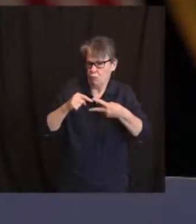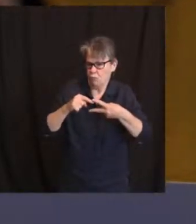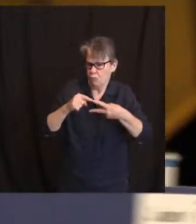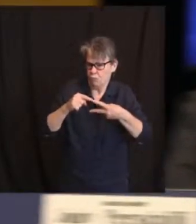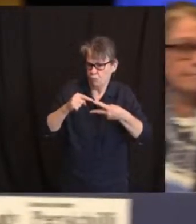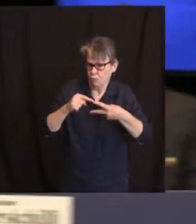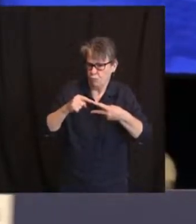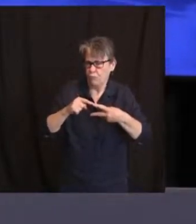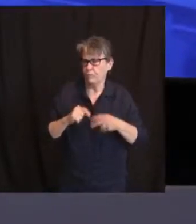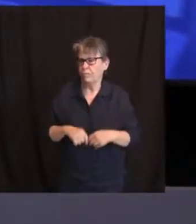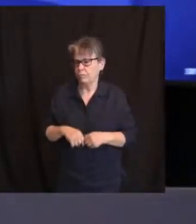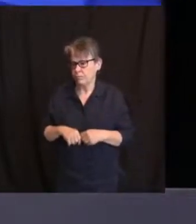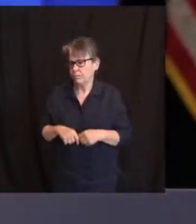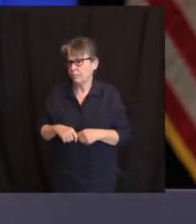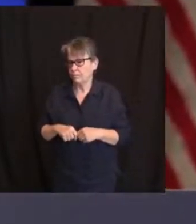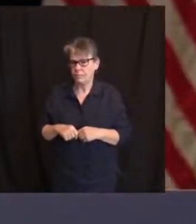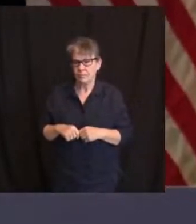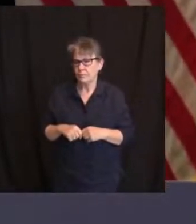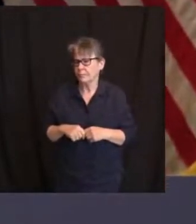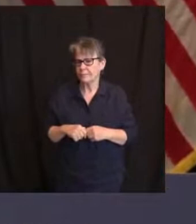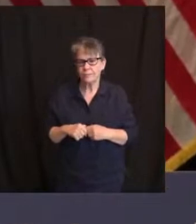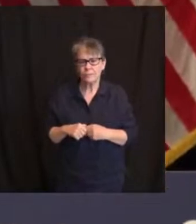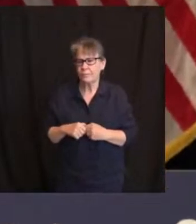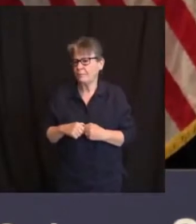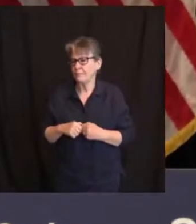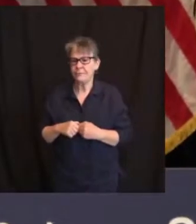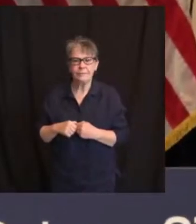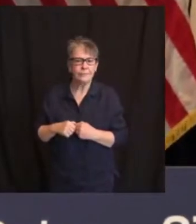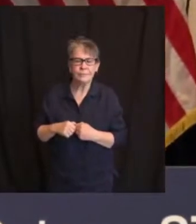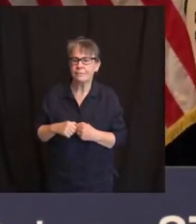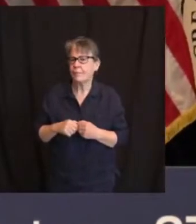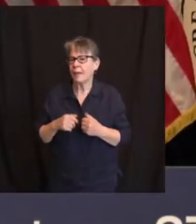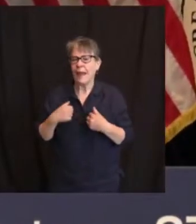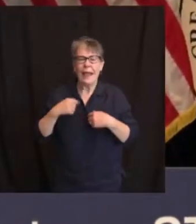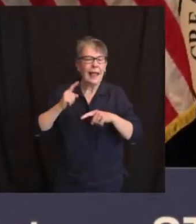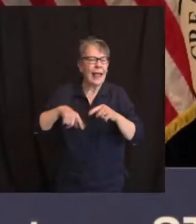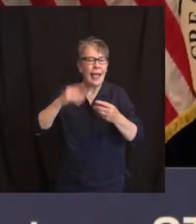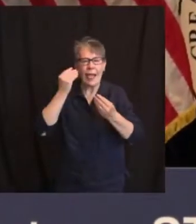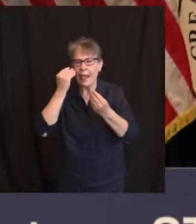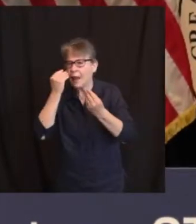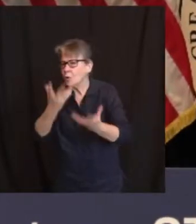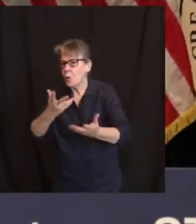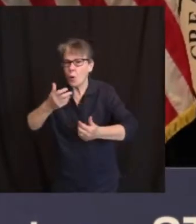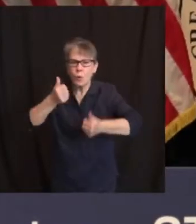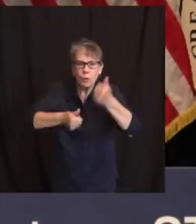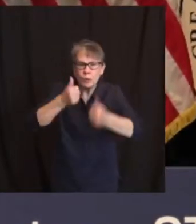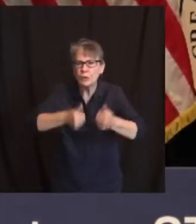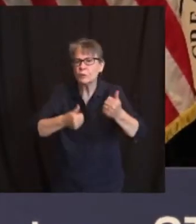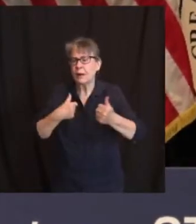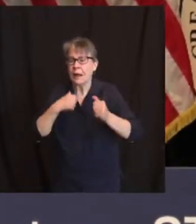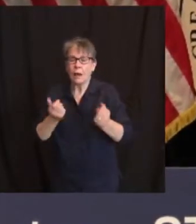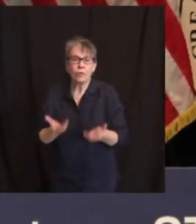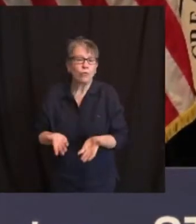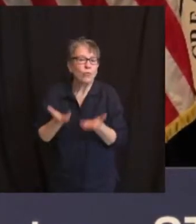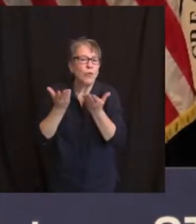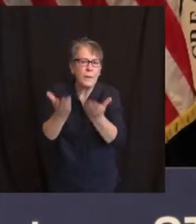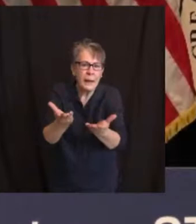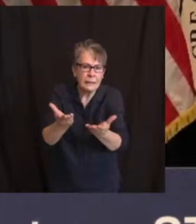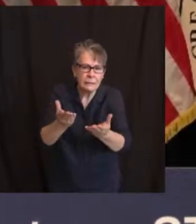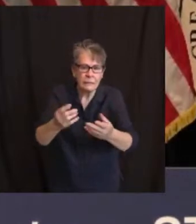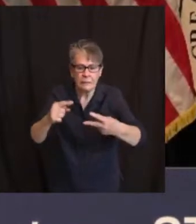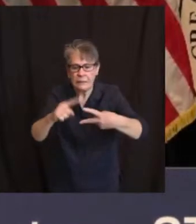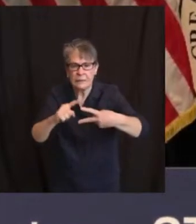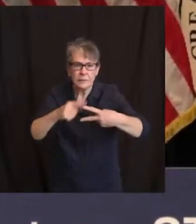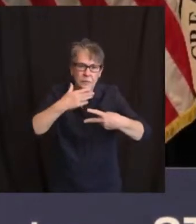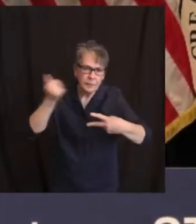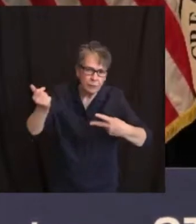Thank you. Sir. Good afternoon, Governor. Good afternoon. How you doing there? So this question is kind of in light of what Colonel